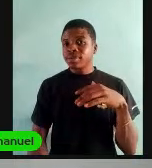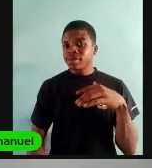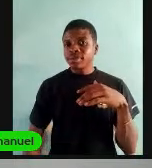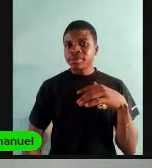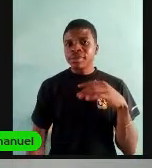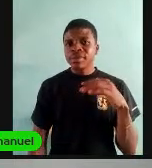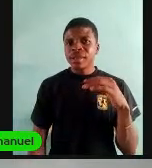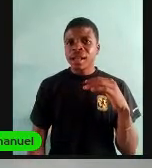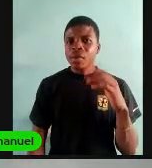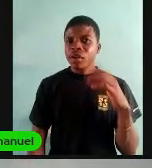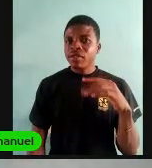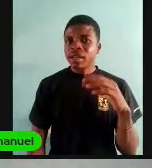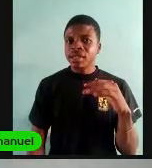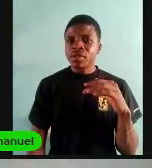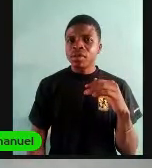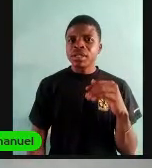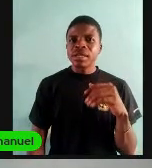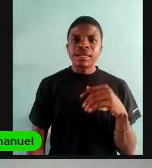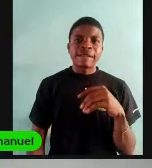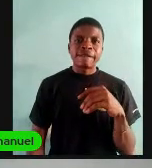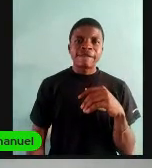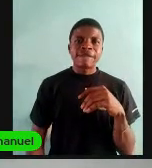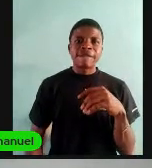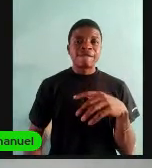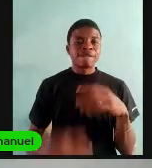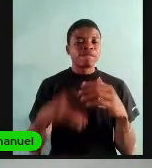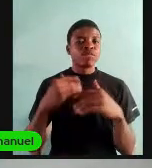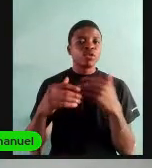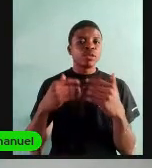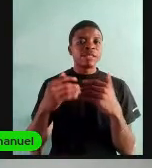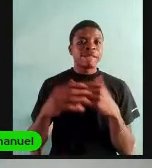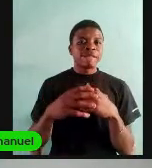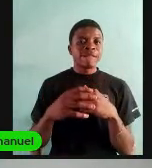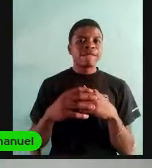you. I'm not getting from this one.